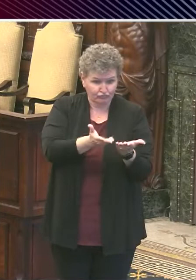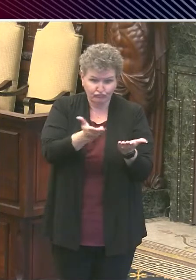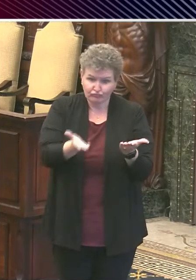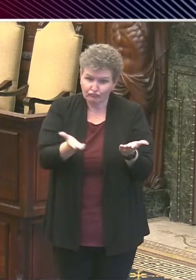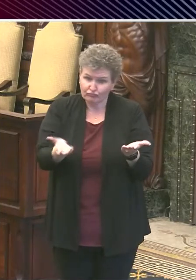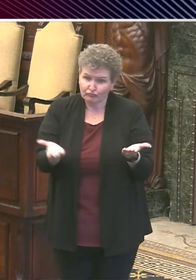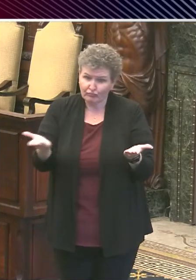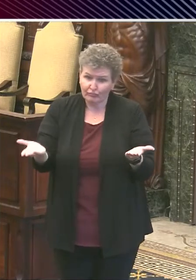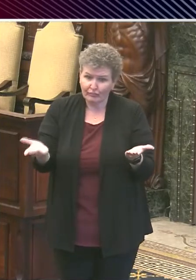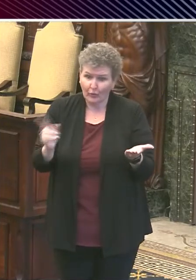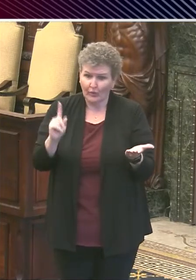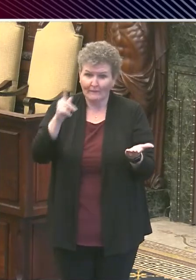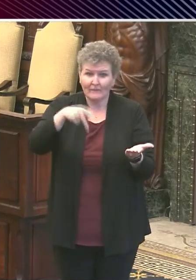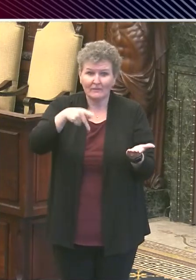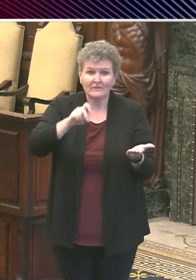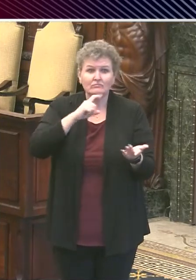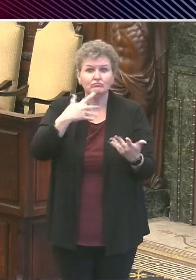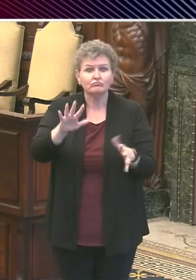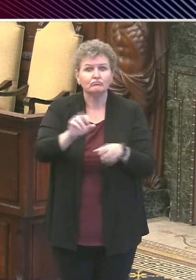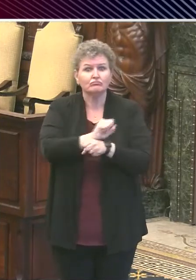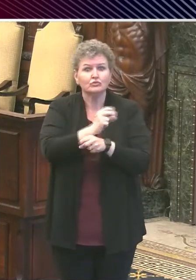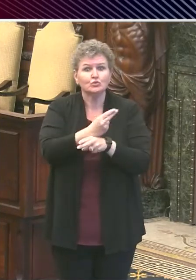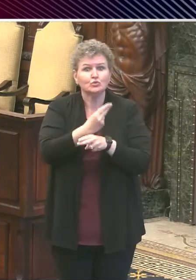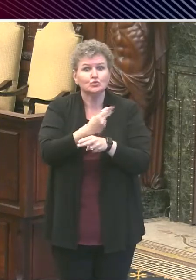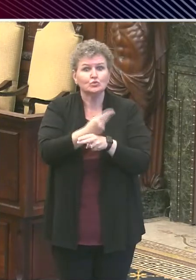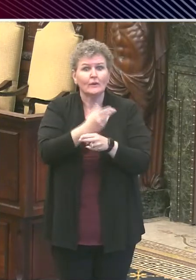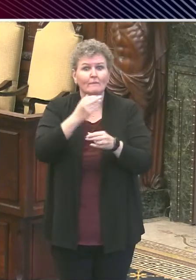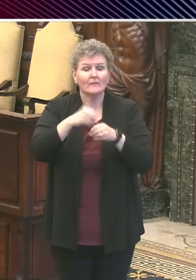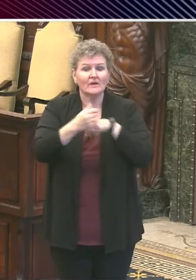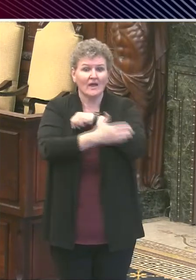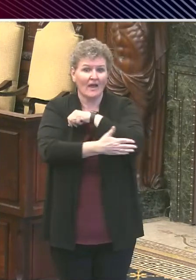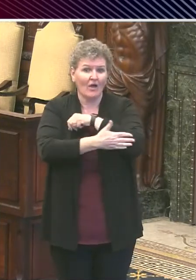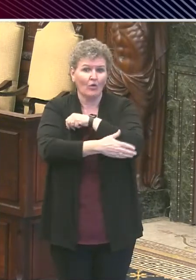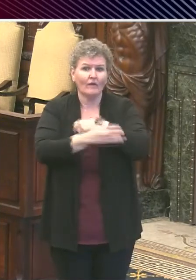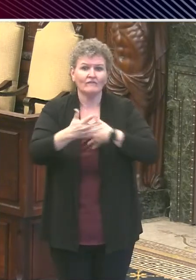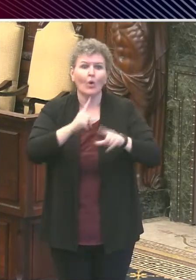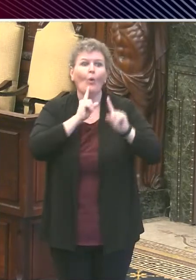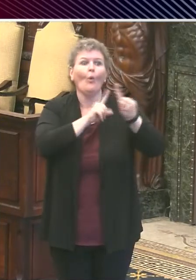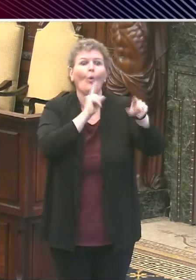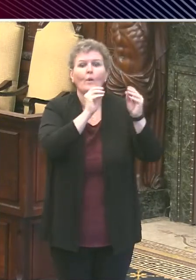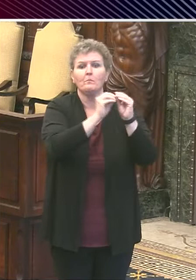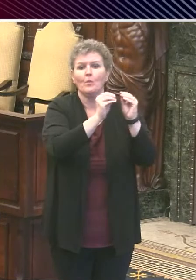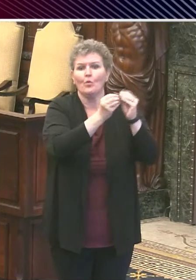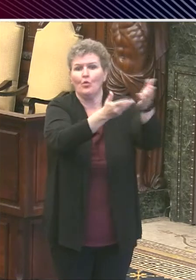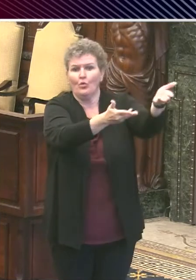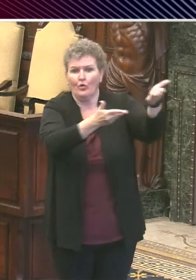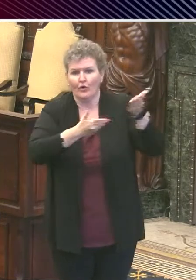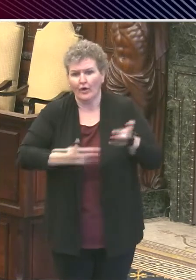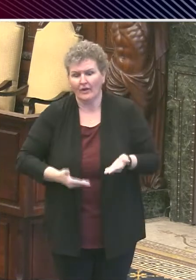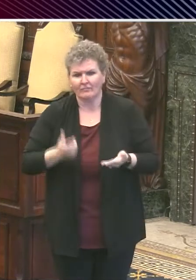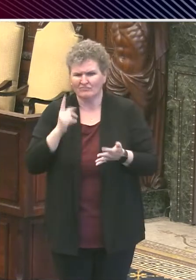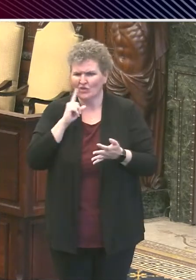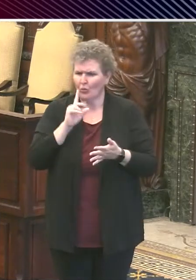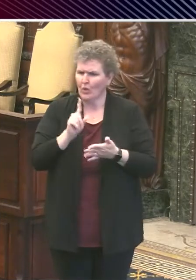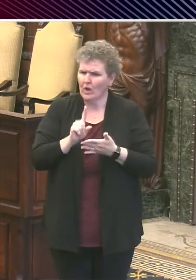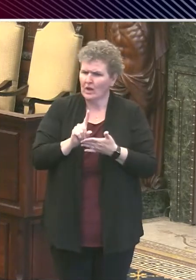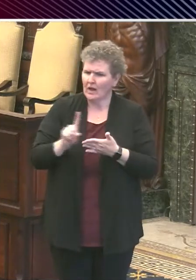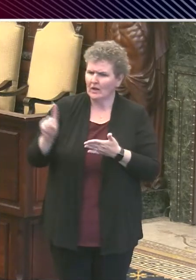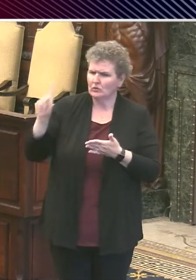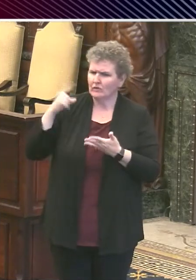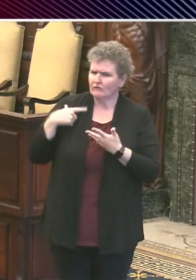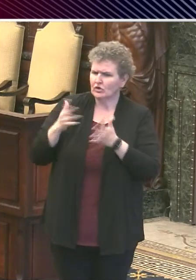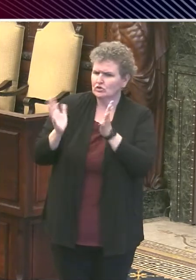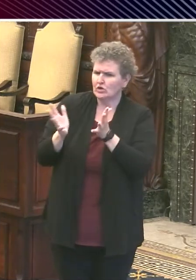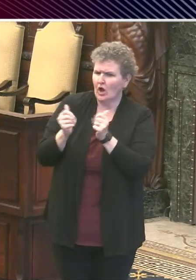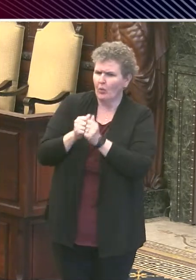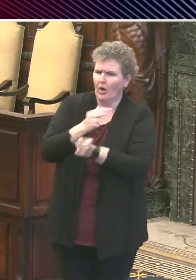So it may be that people placing orders now are having some shortages. I can tell you that as of last week, I talked to the hospitals across the